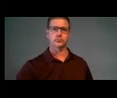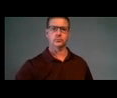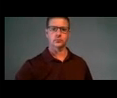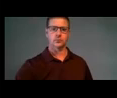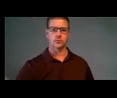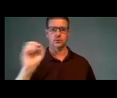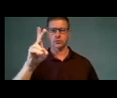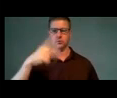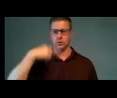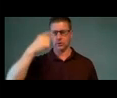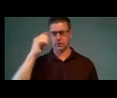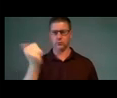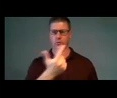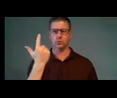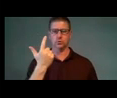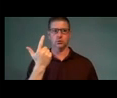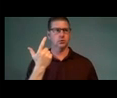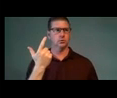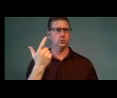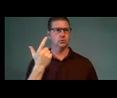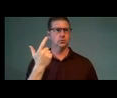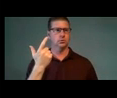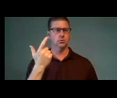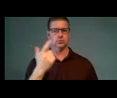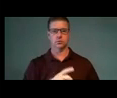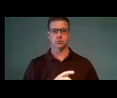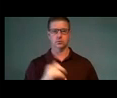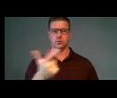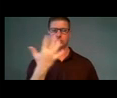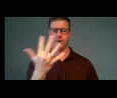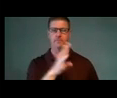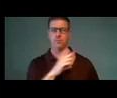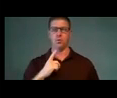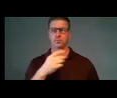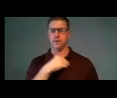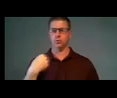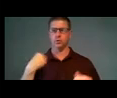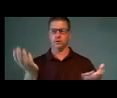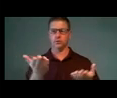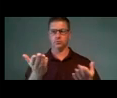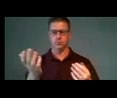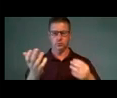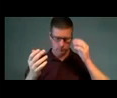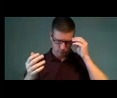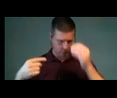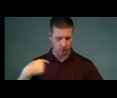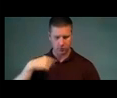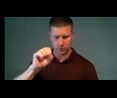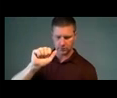All right, I think everybody looks like all 5 board members are present. I'm Sam